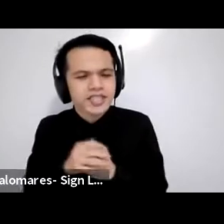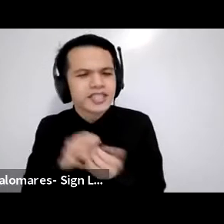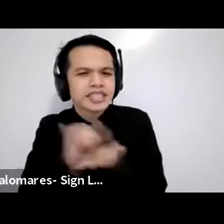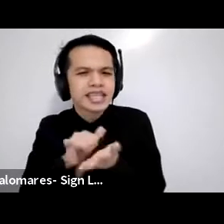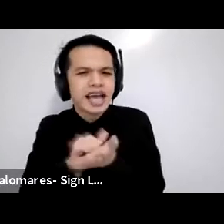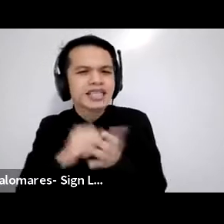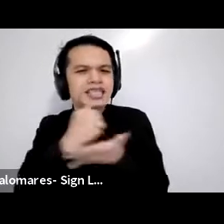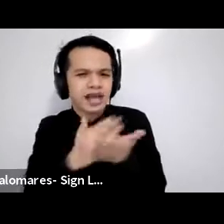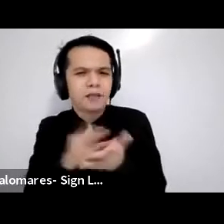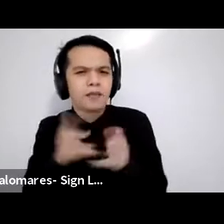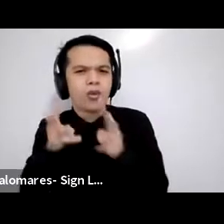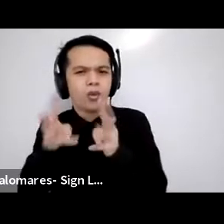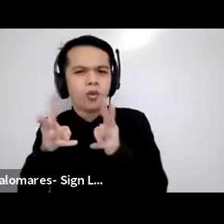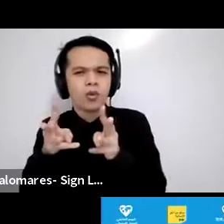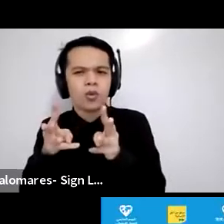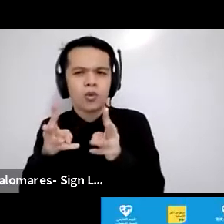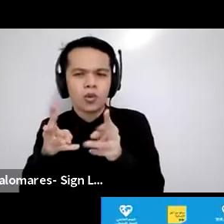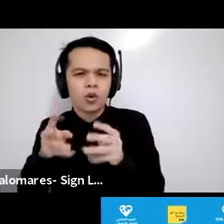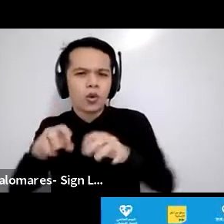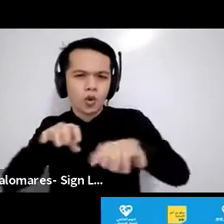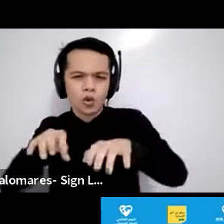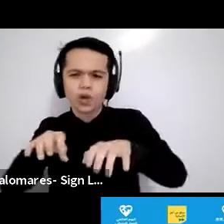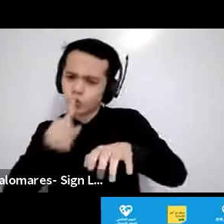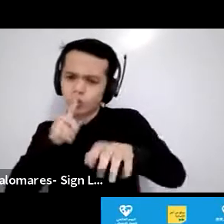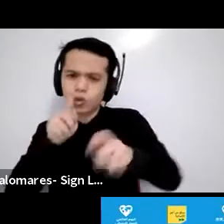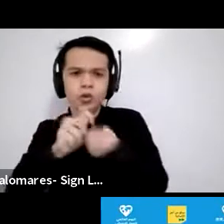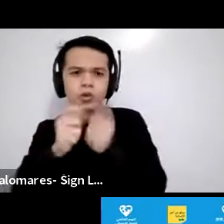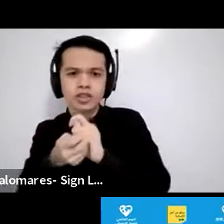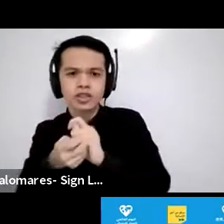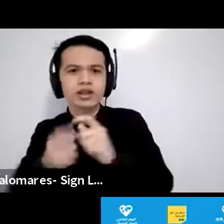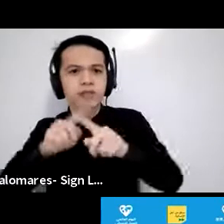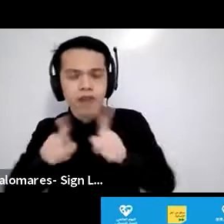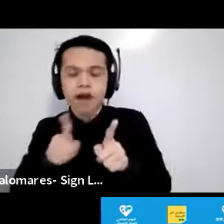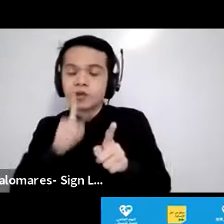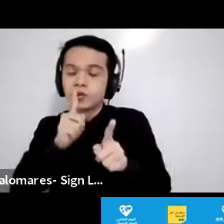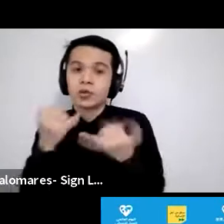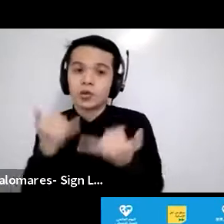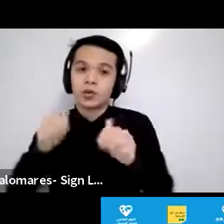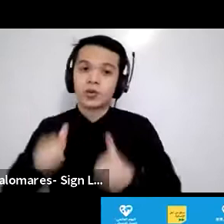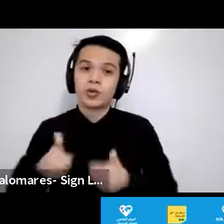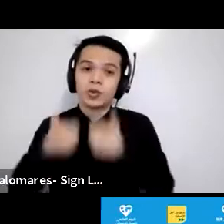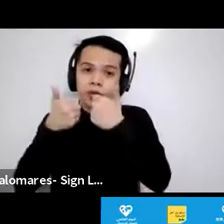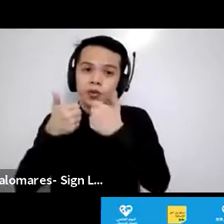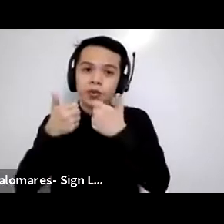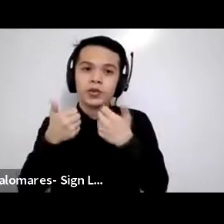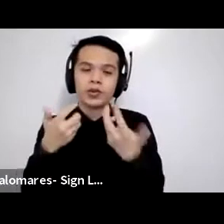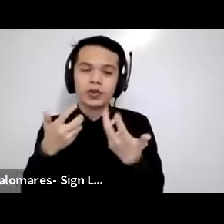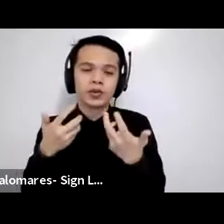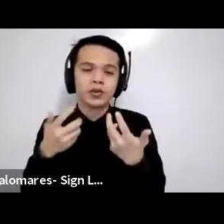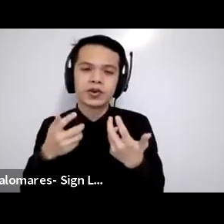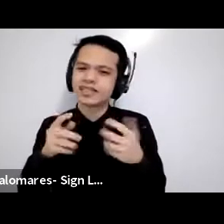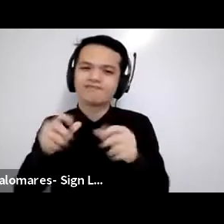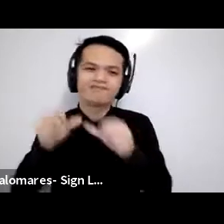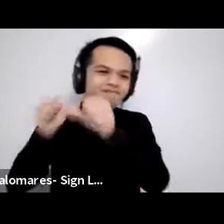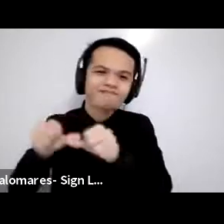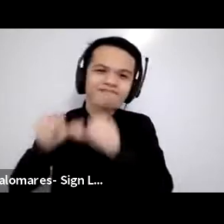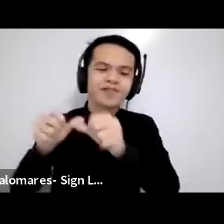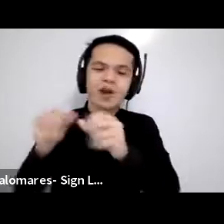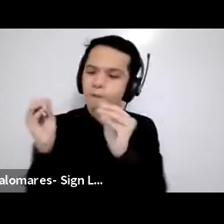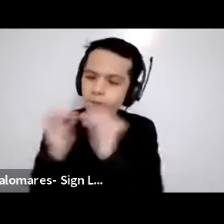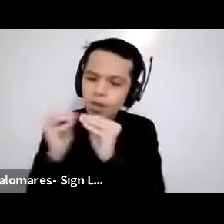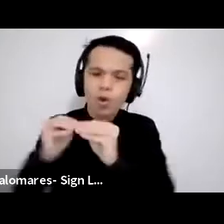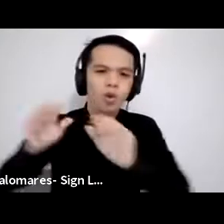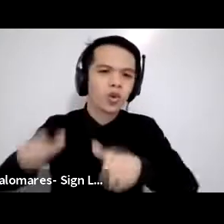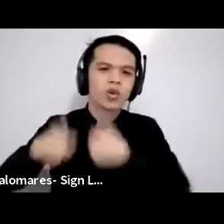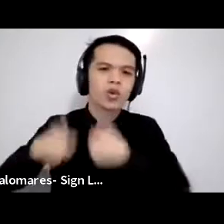some of the ways where our work has changed, but indeed it has become more challenging. And I think it will continue to become more challenging also with